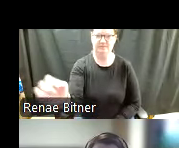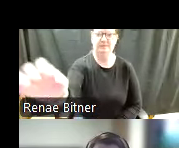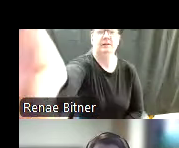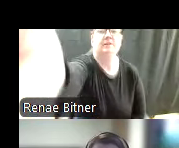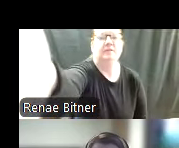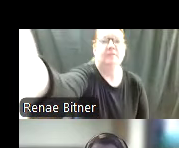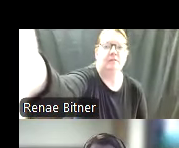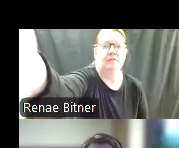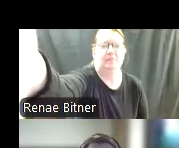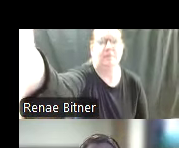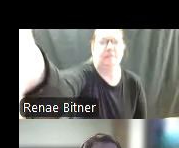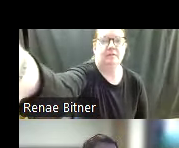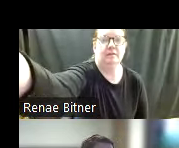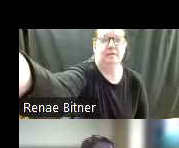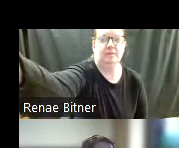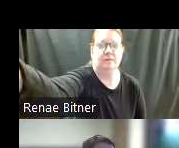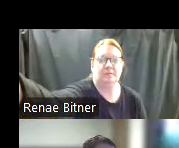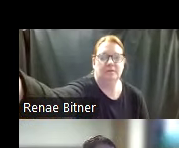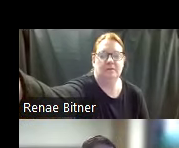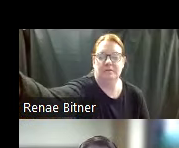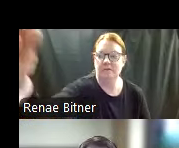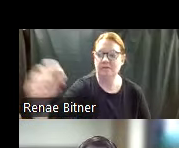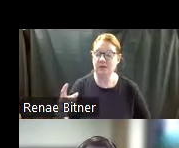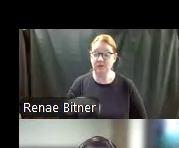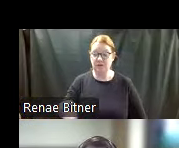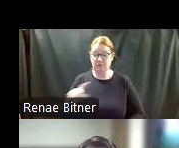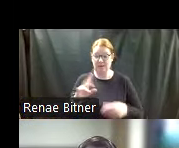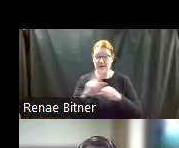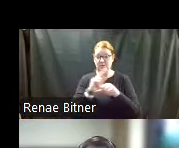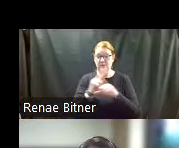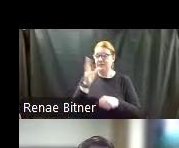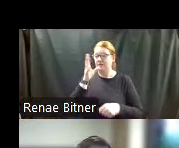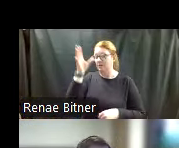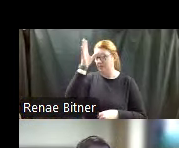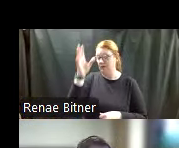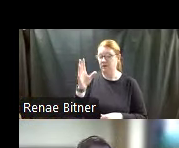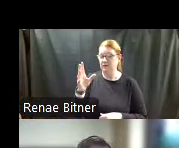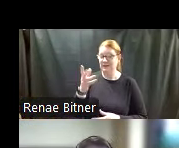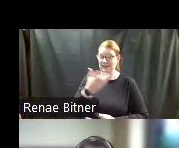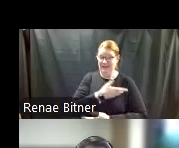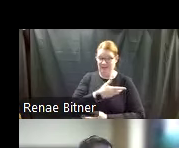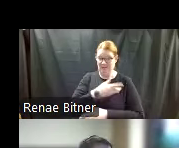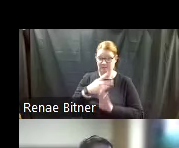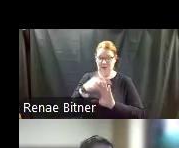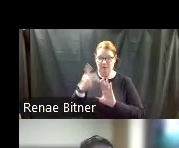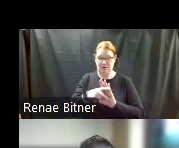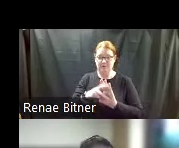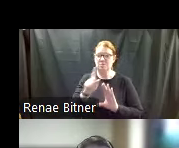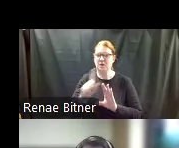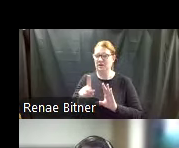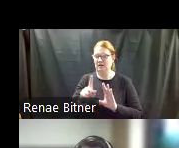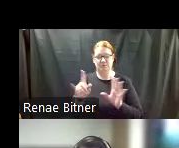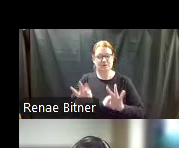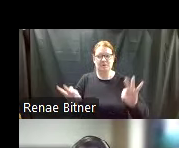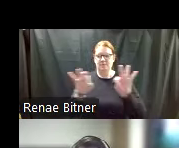people that work in or use the parent-infant programs. The biggest thing that made a difference to us right away was